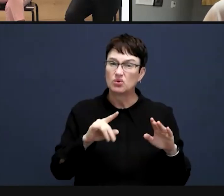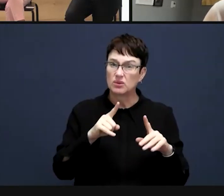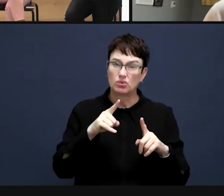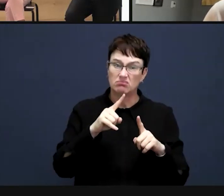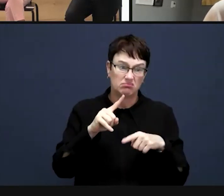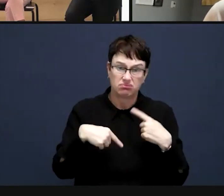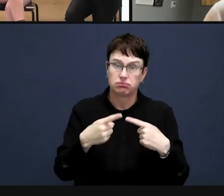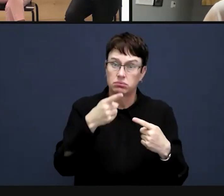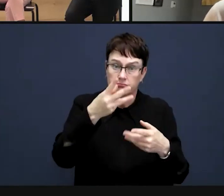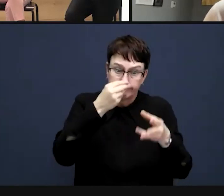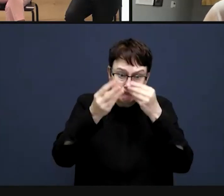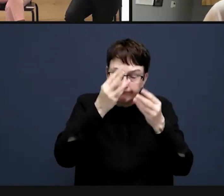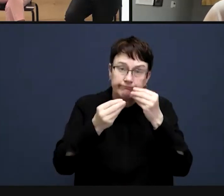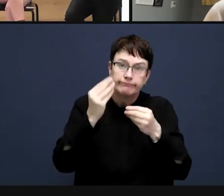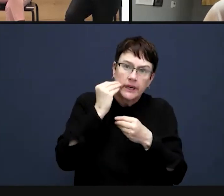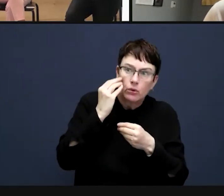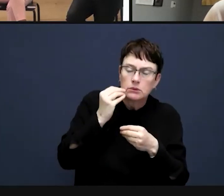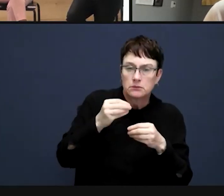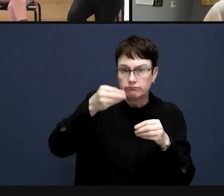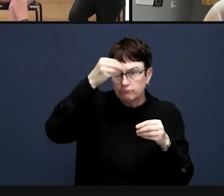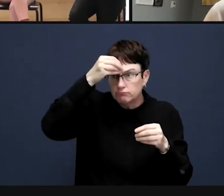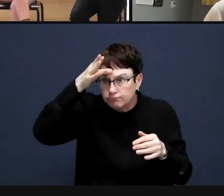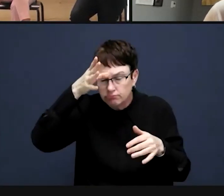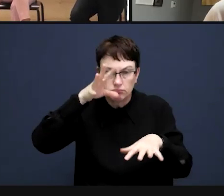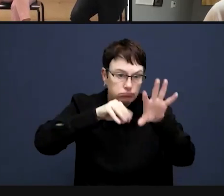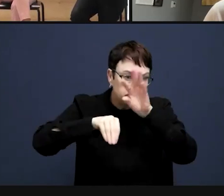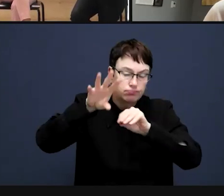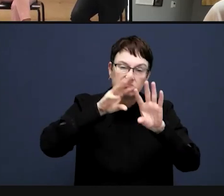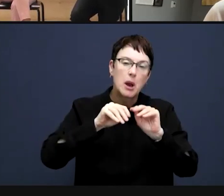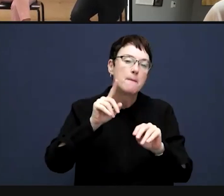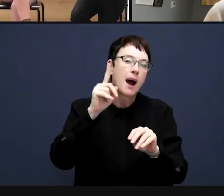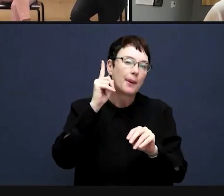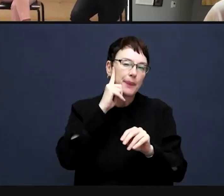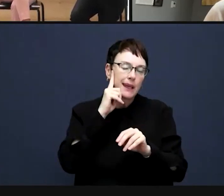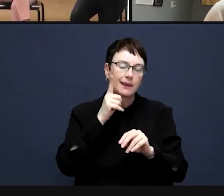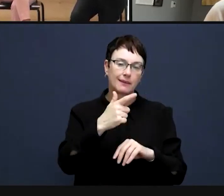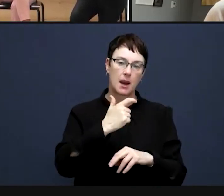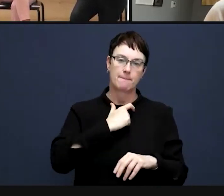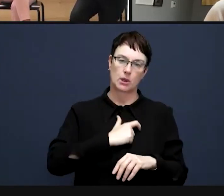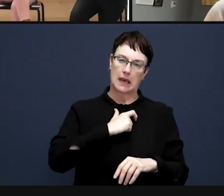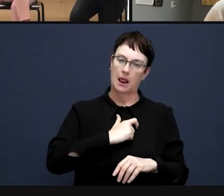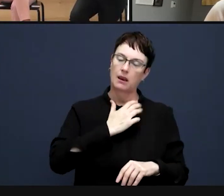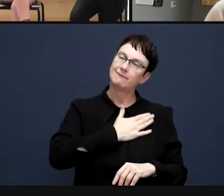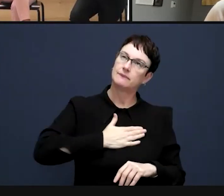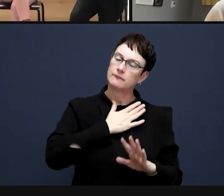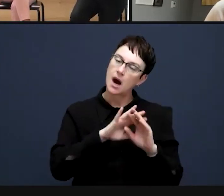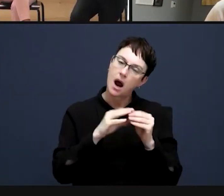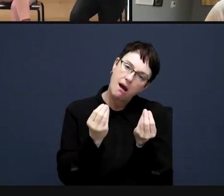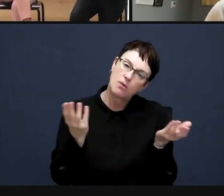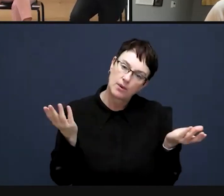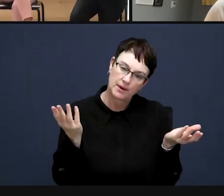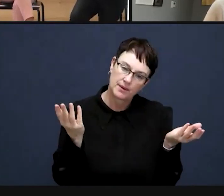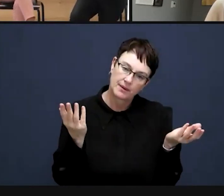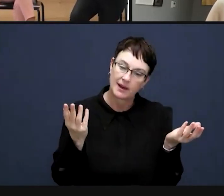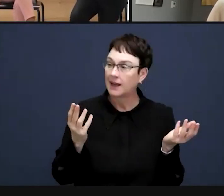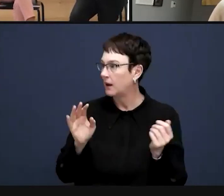yeah, it depends for your personal feelings in some way. So If yeah. you're okay with failing or not.